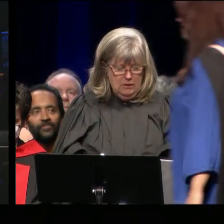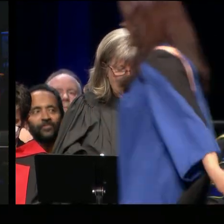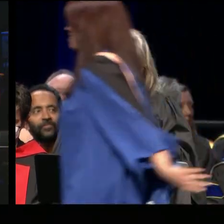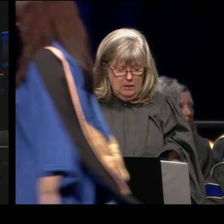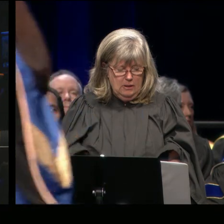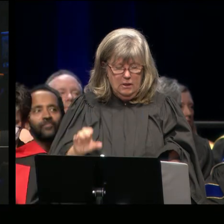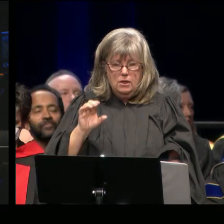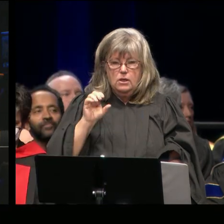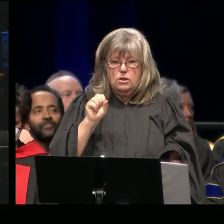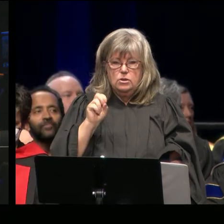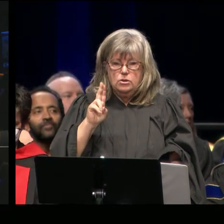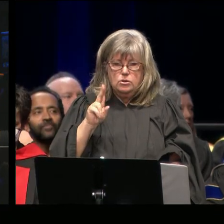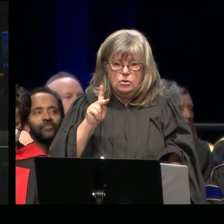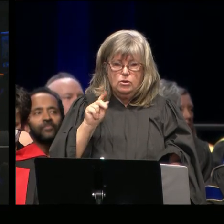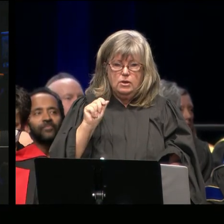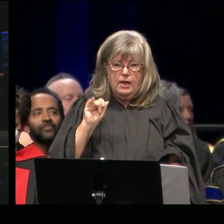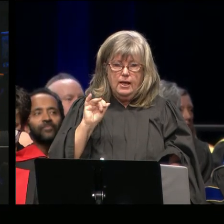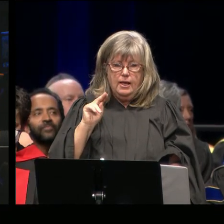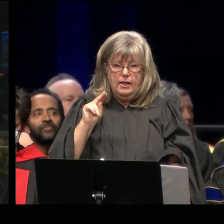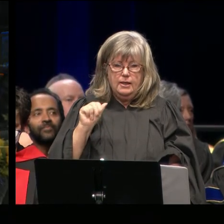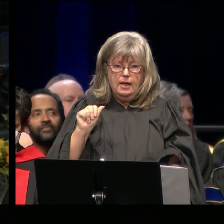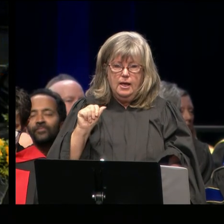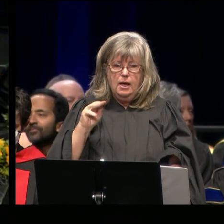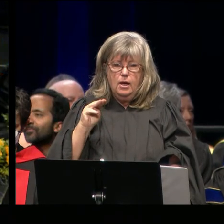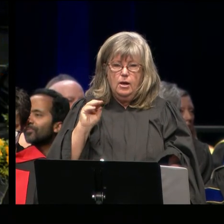Sukaina Muhammad Ali, with distinction.